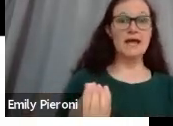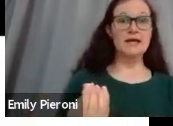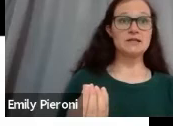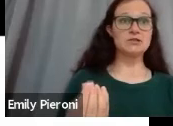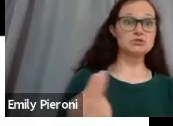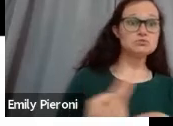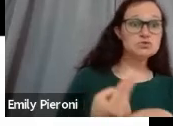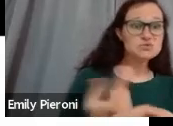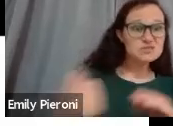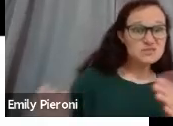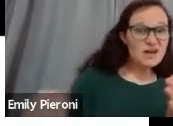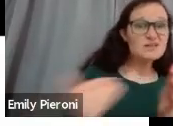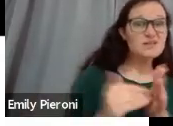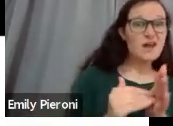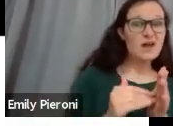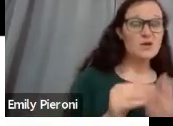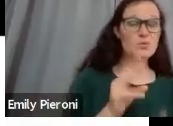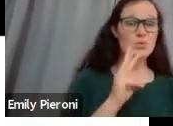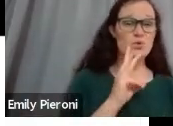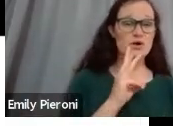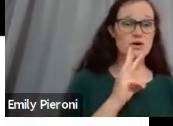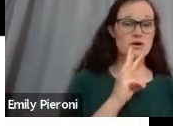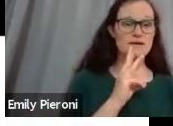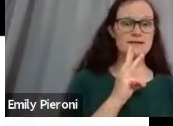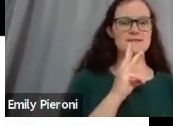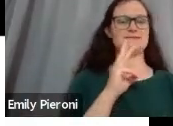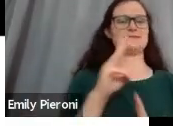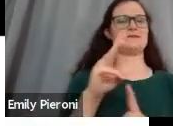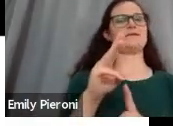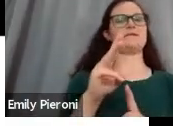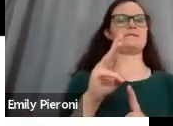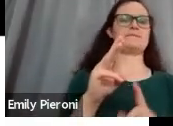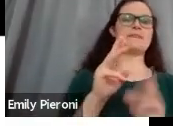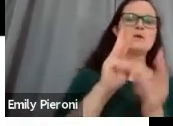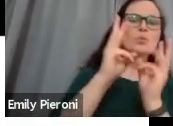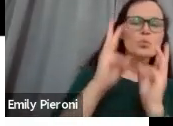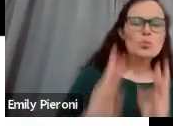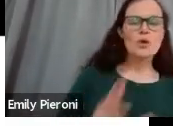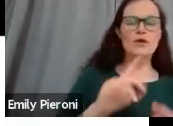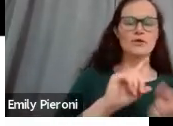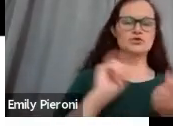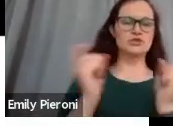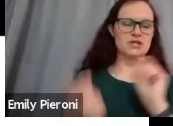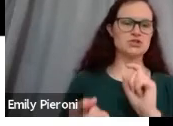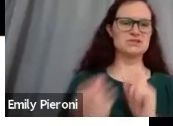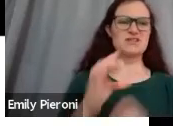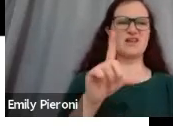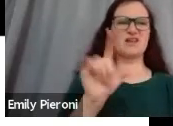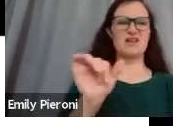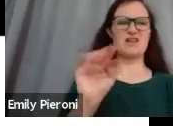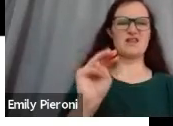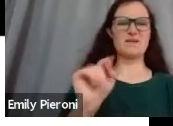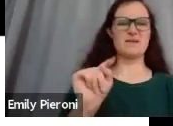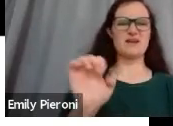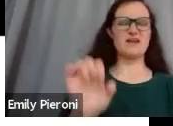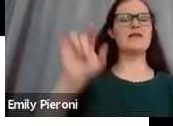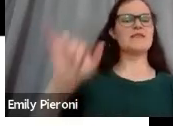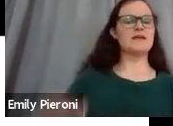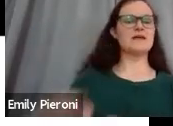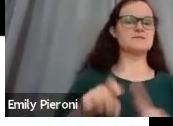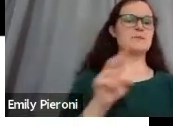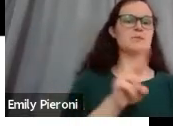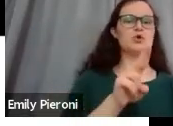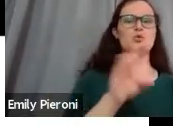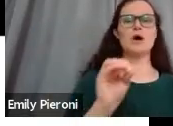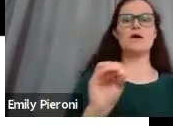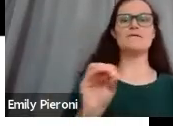resources is some of the climate change issues that we're seeing. This data is from the University of Arizona. It came out about 10 years